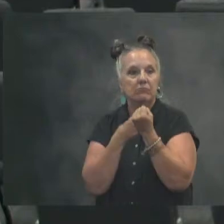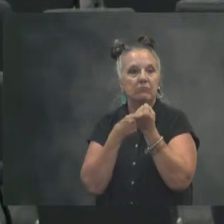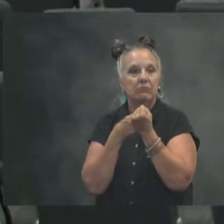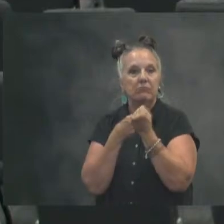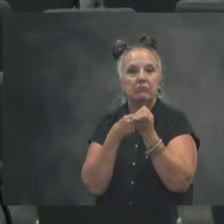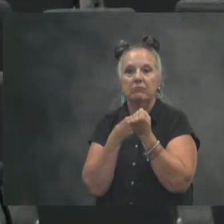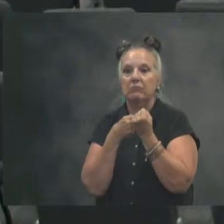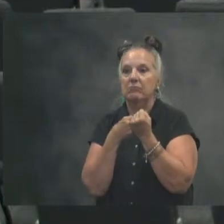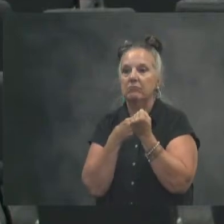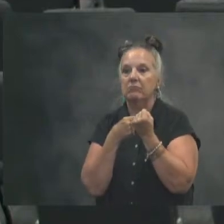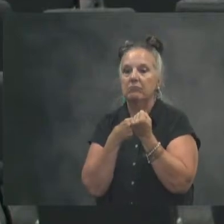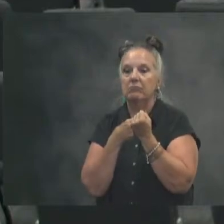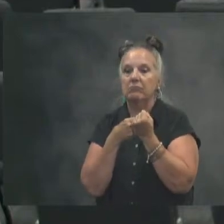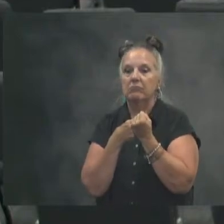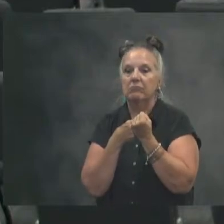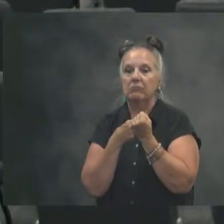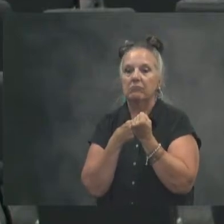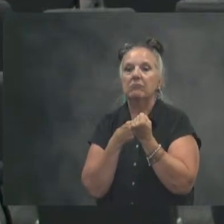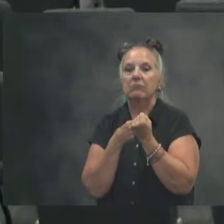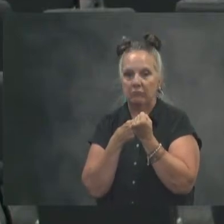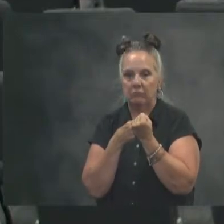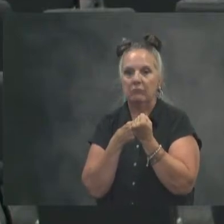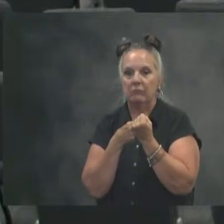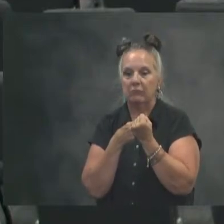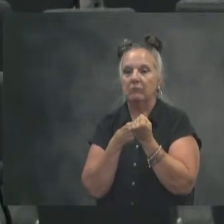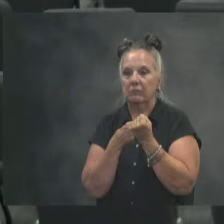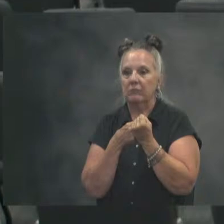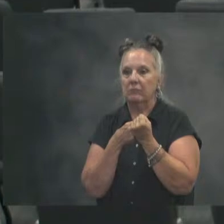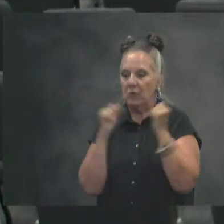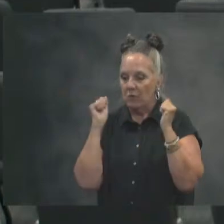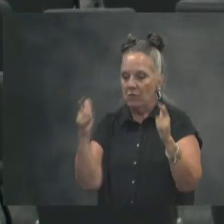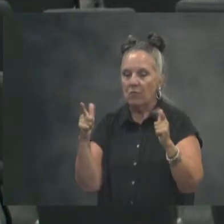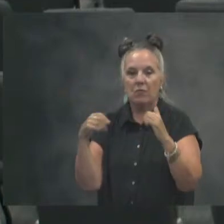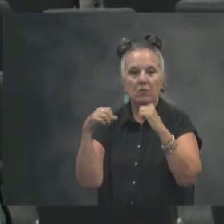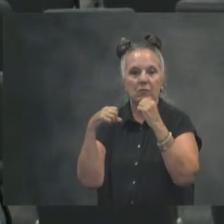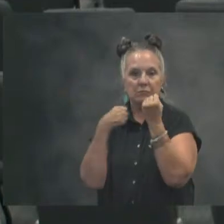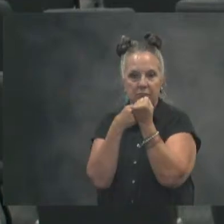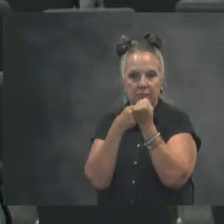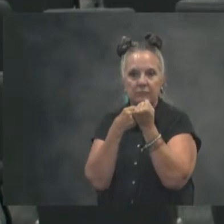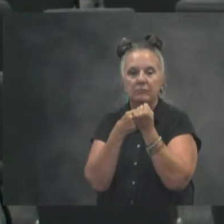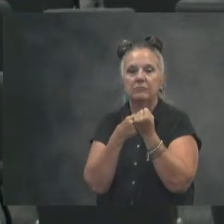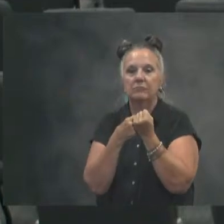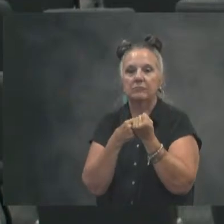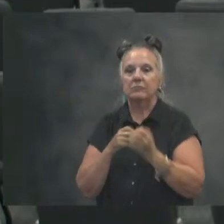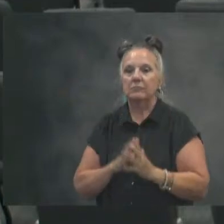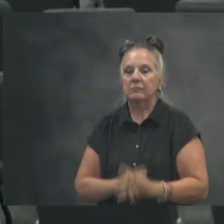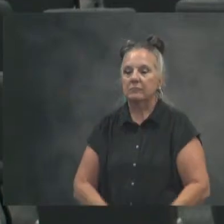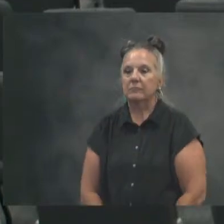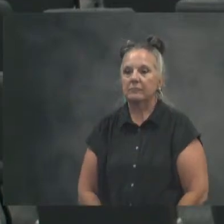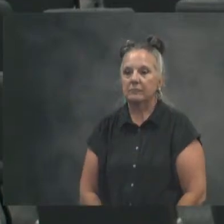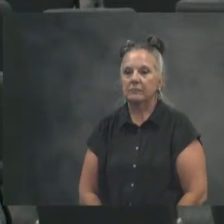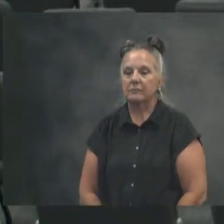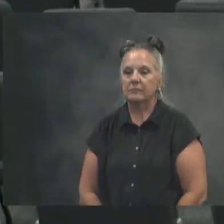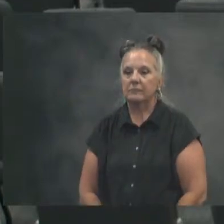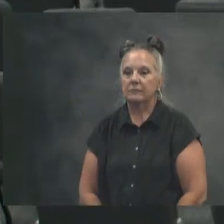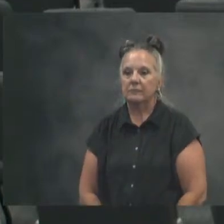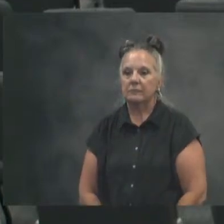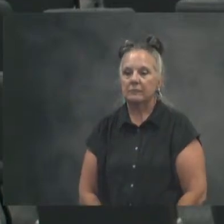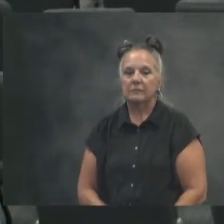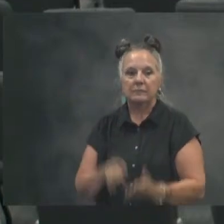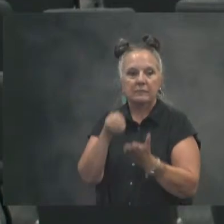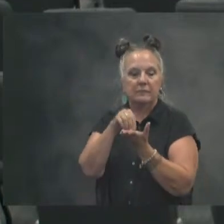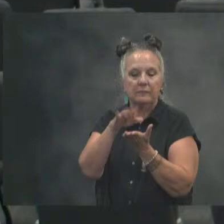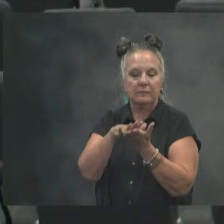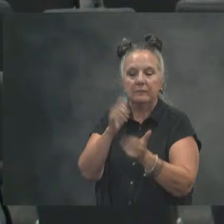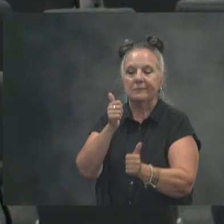the motion? Okay, we have a unanimous vote. 7 affirmative, student member concurs.